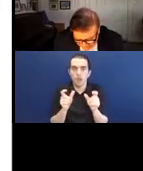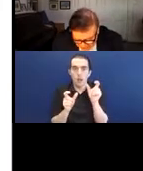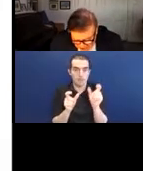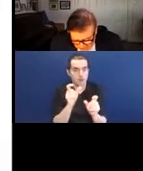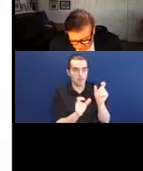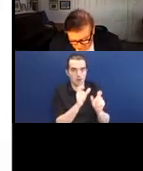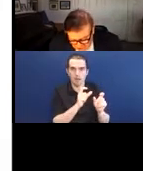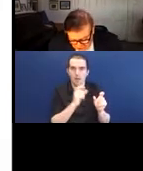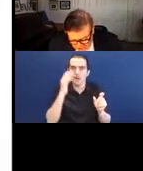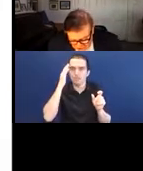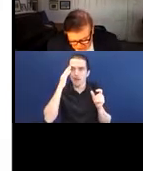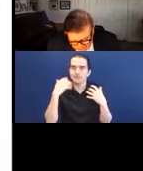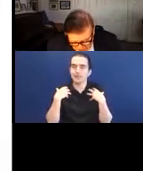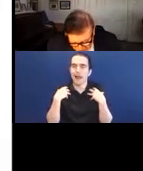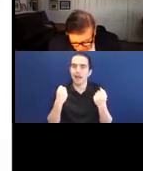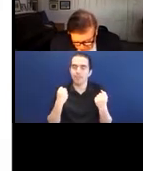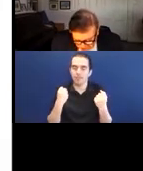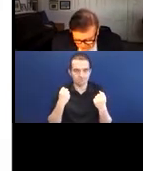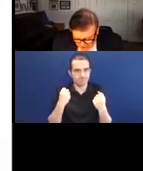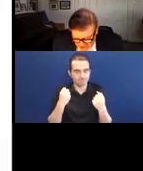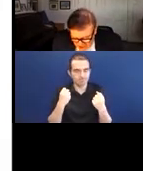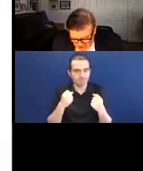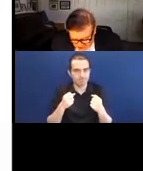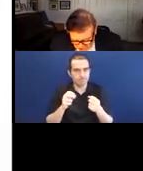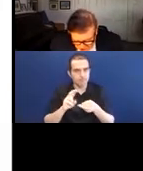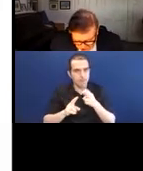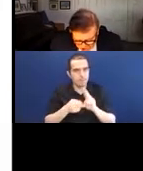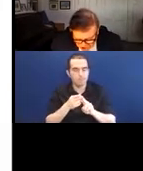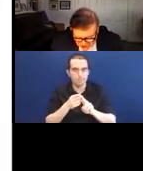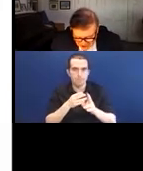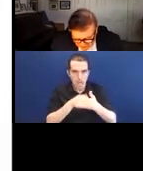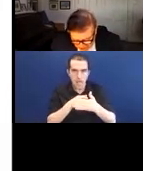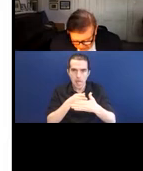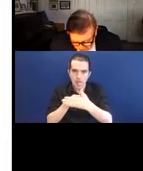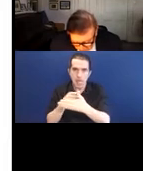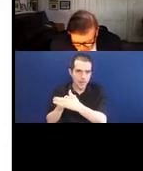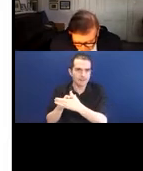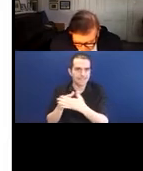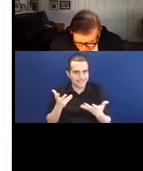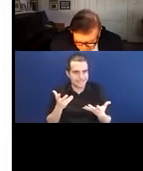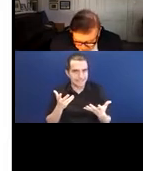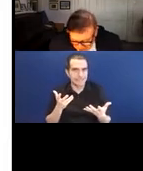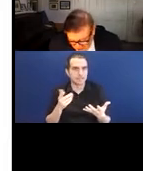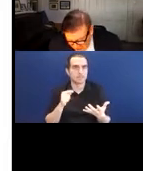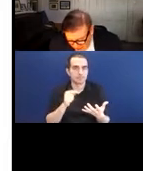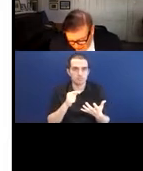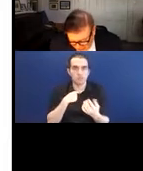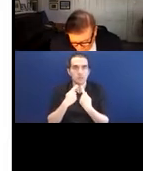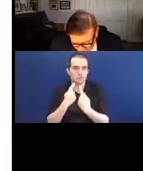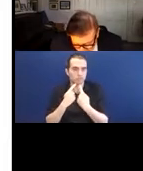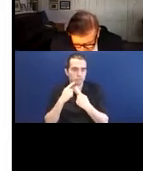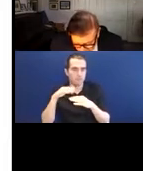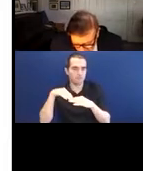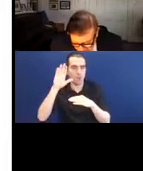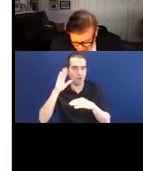on, but behaviors such as distancing have impacted on people.